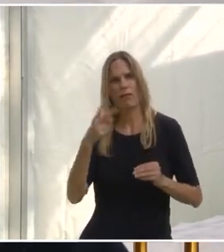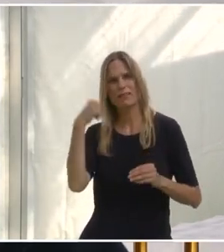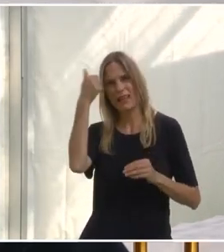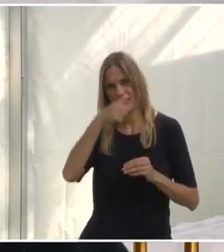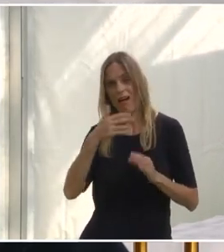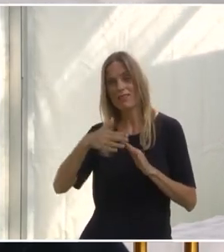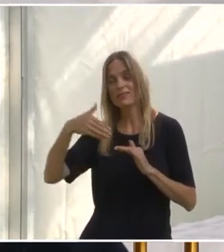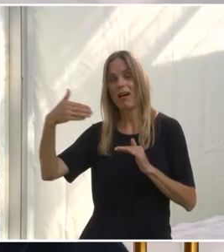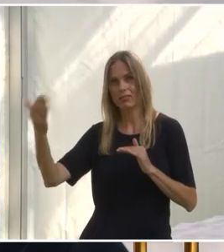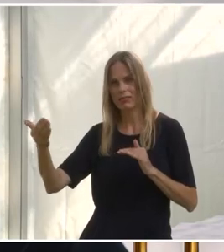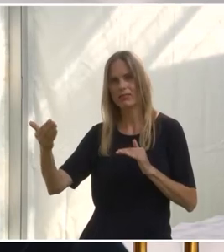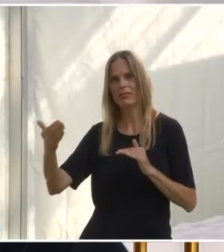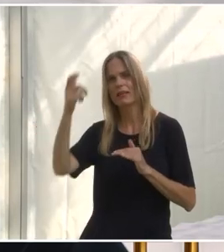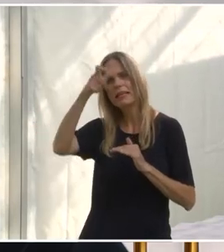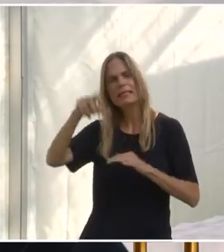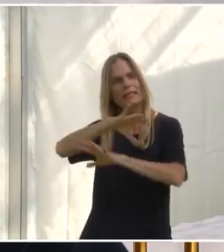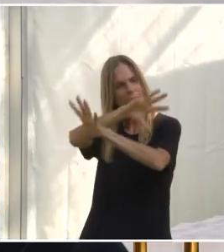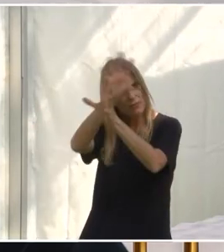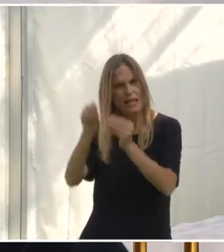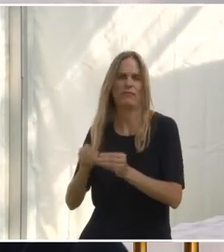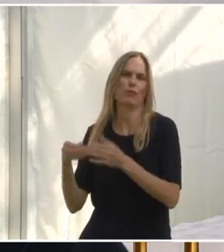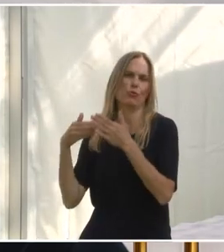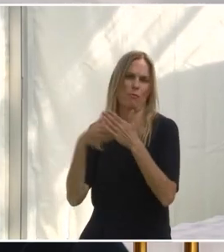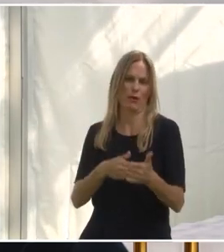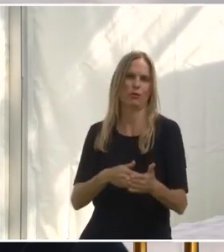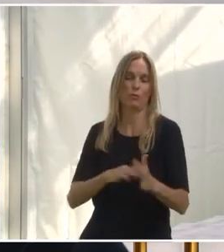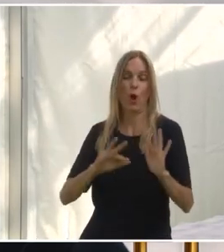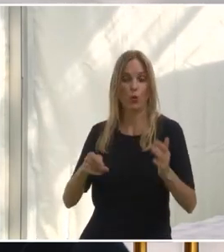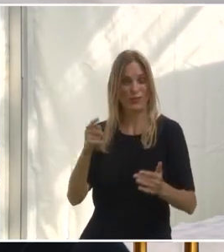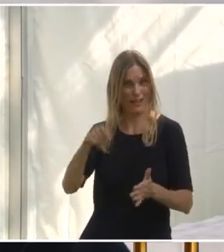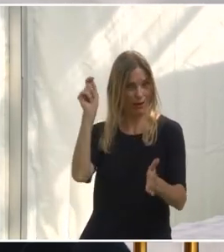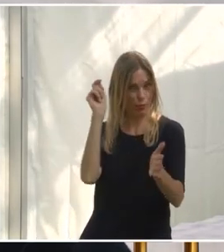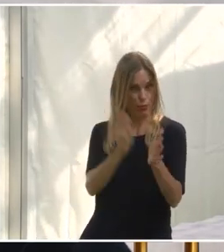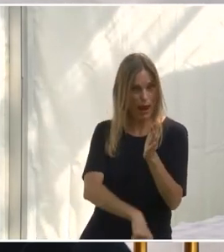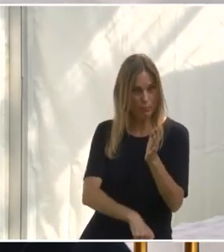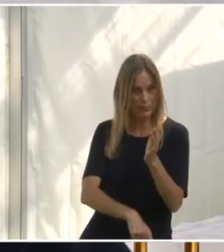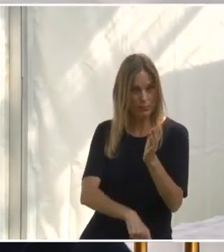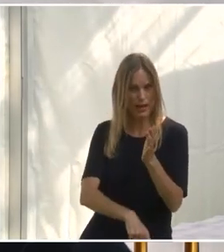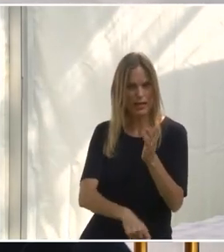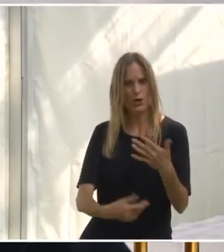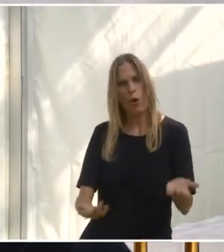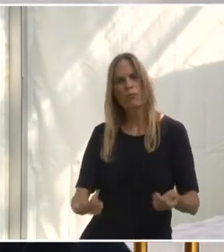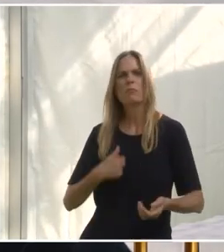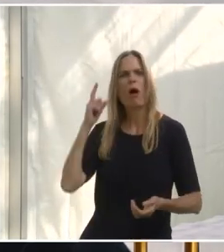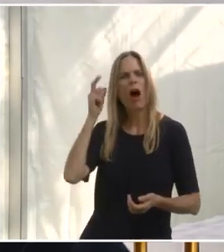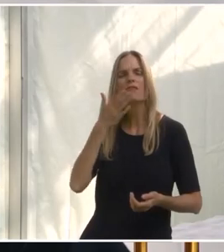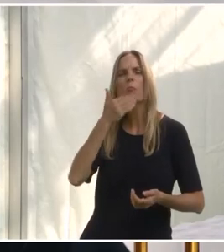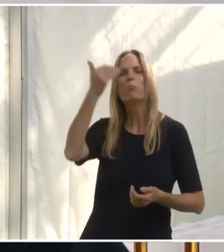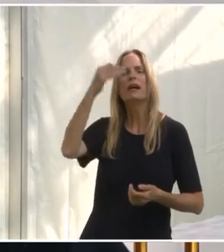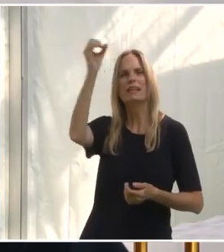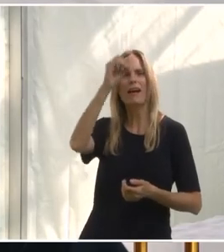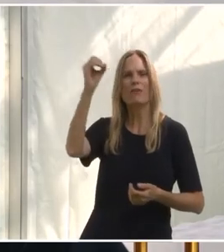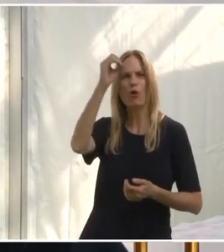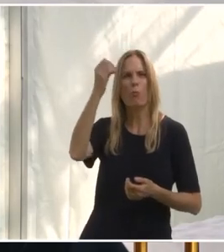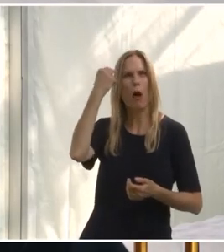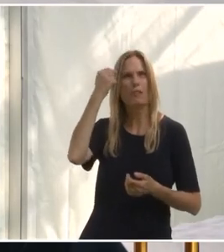impact the whole humankind if we fail that. And I think it's not way in Northern Europe to think that Africa is